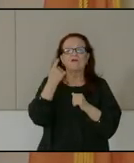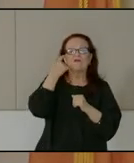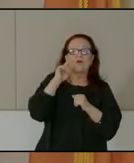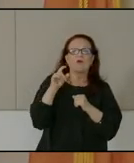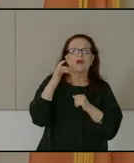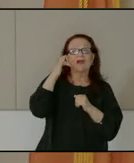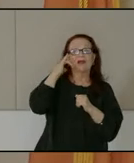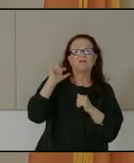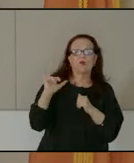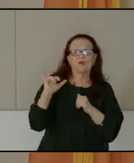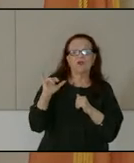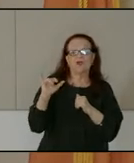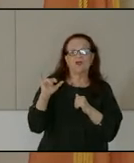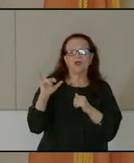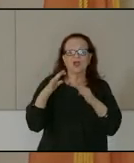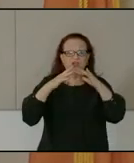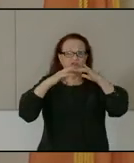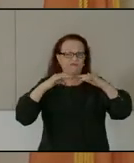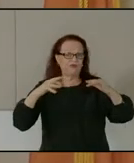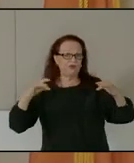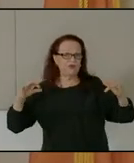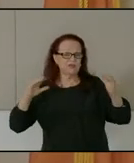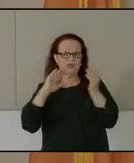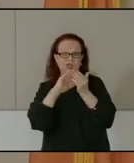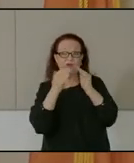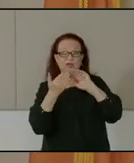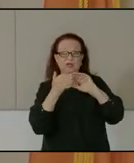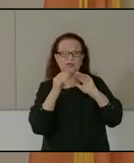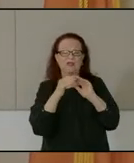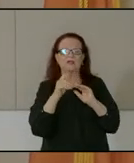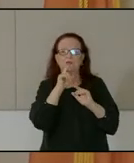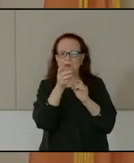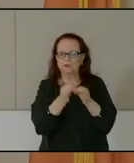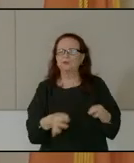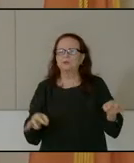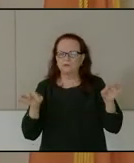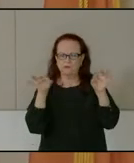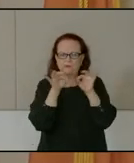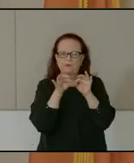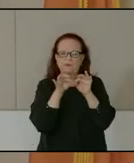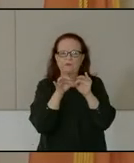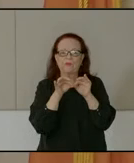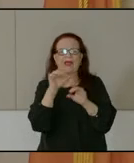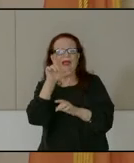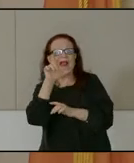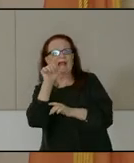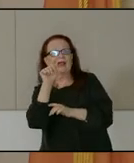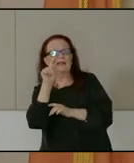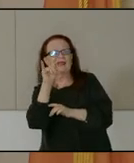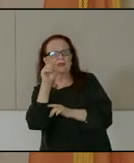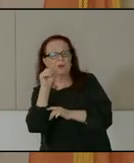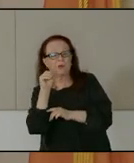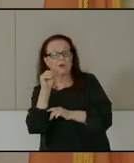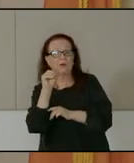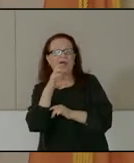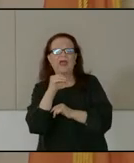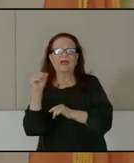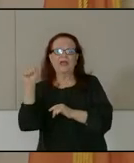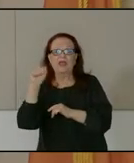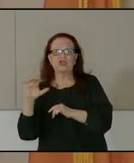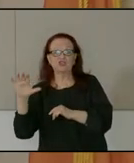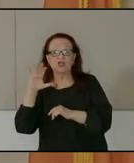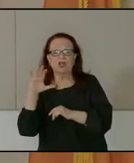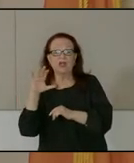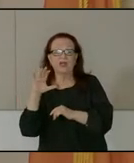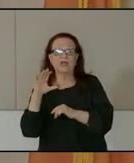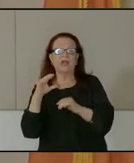California's diverse communities are also critical. As Latino and Asian American households